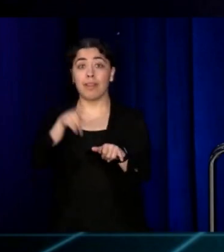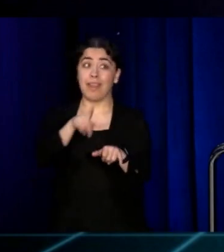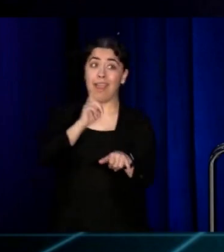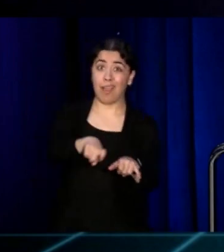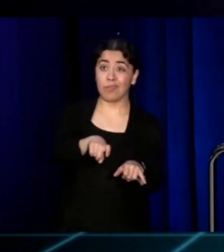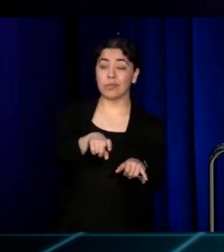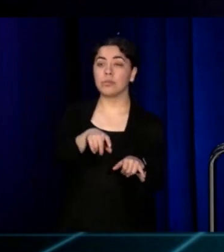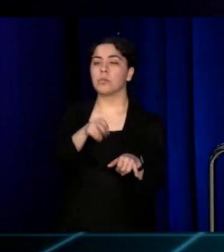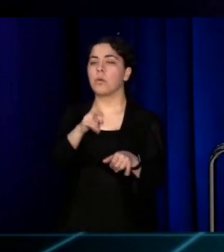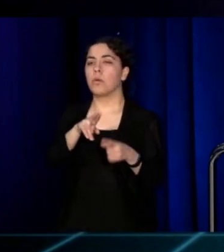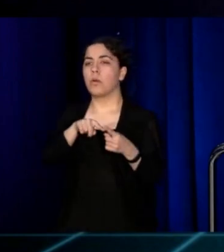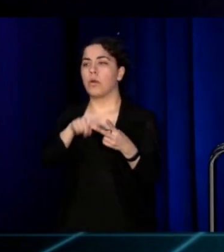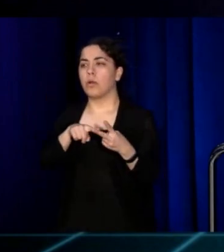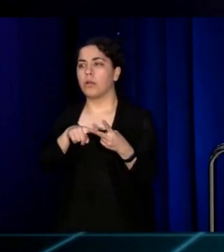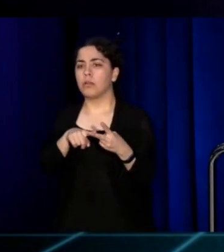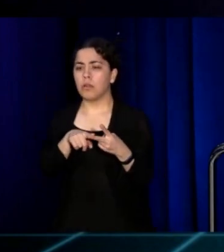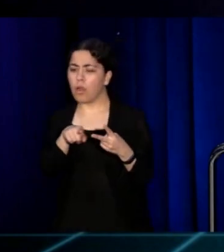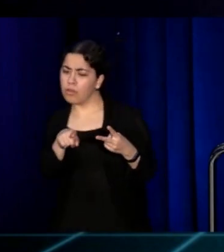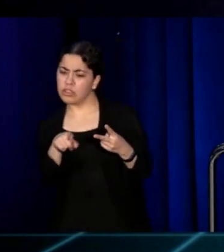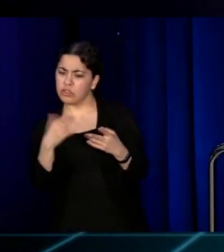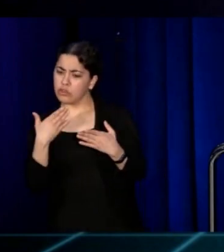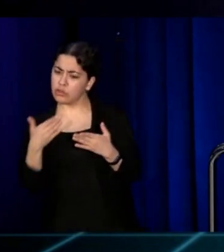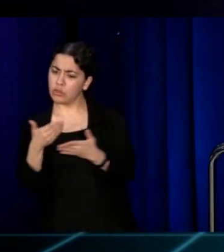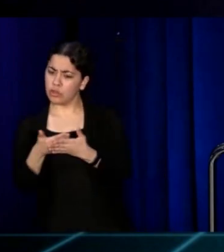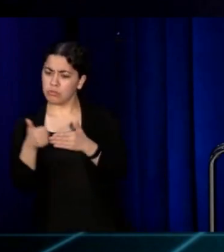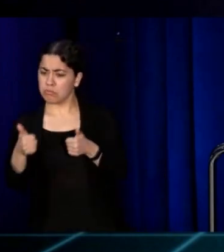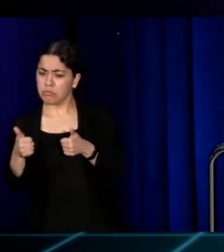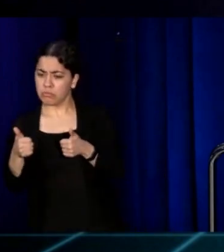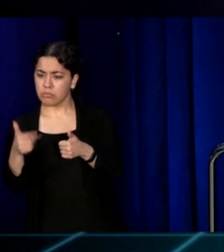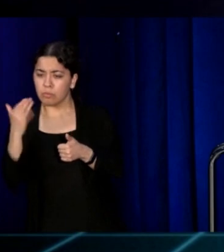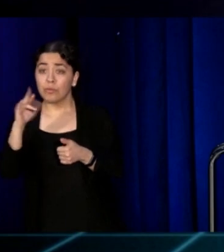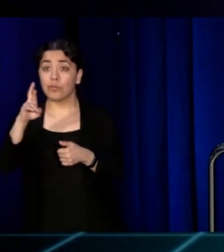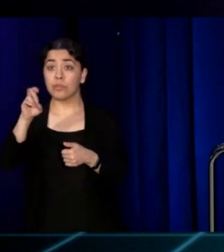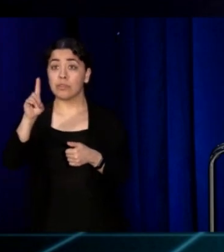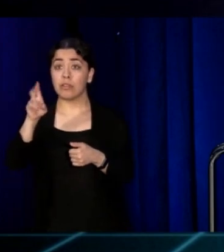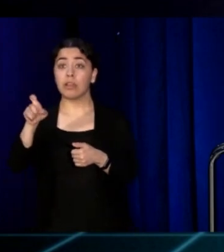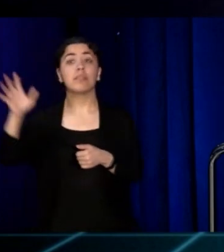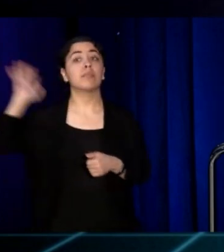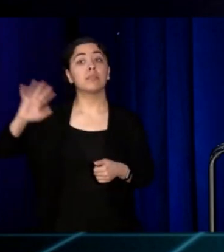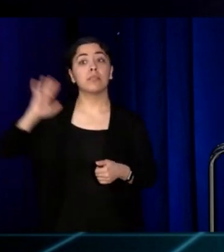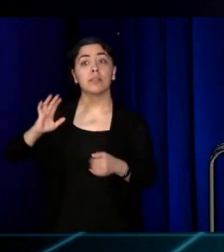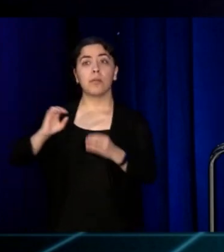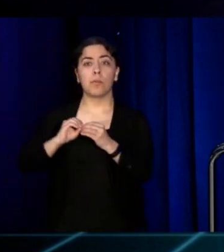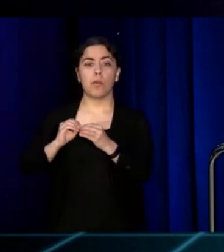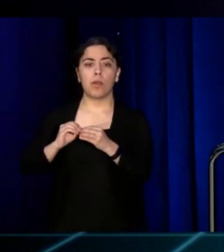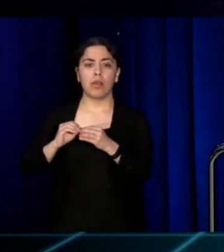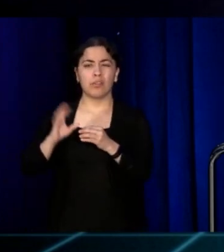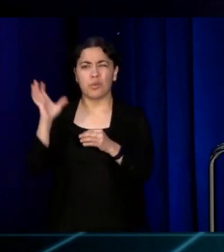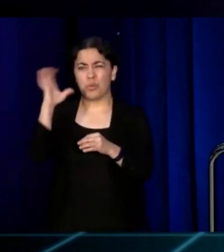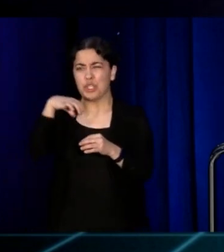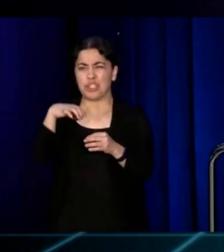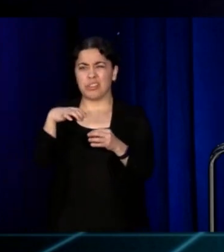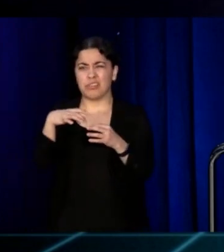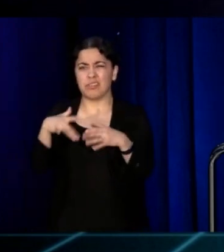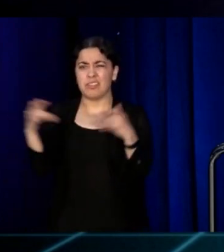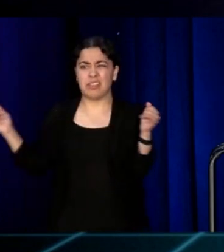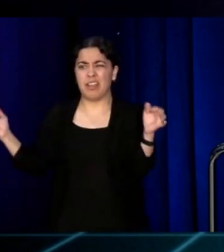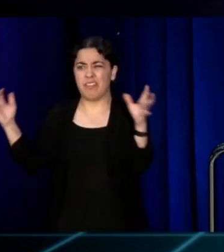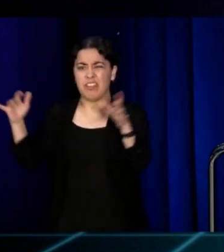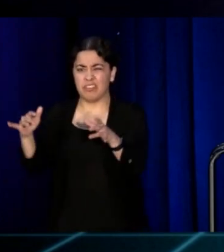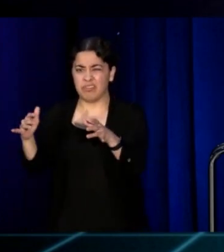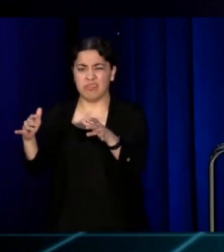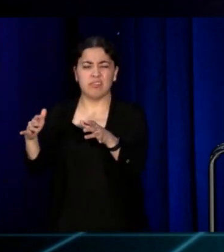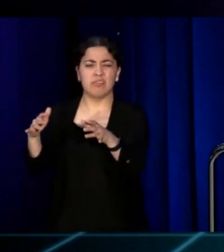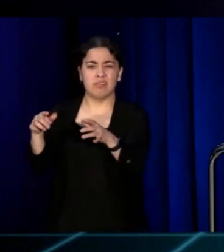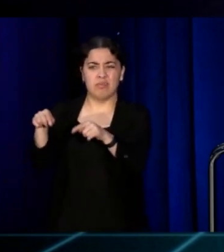or because they're like, hey, this is actually good. Because Redux used to be a lot of boilerplates and weird conventions and things like that,